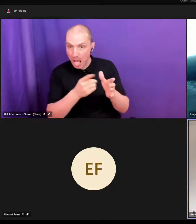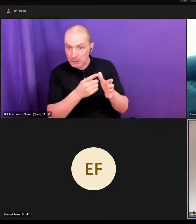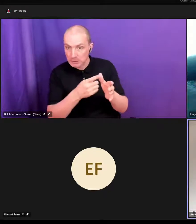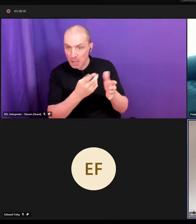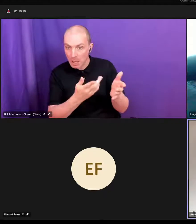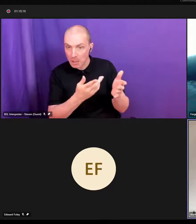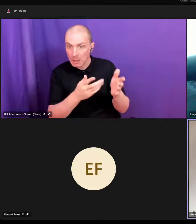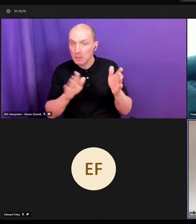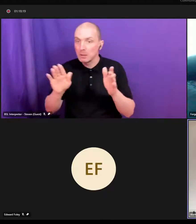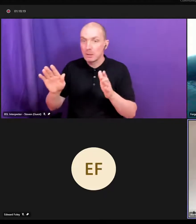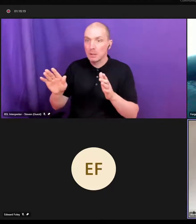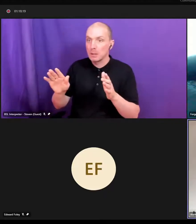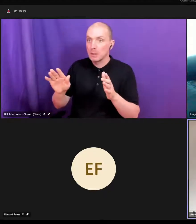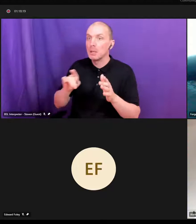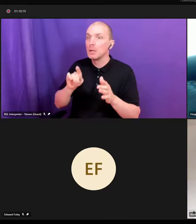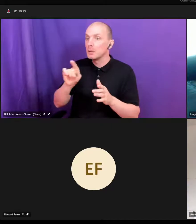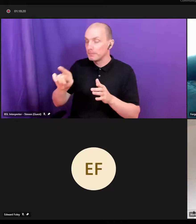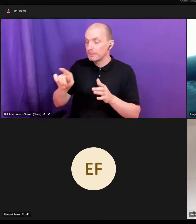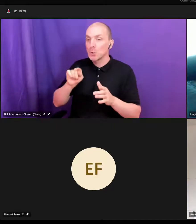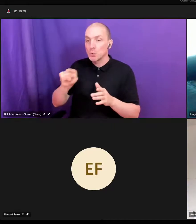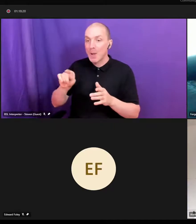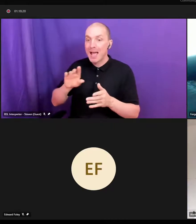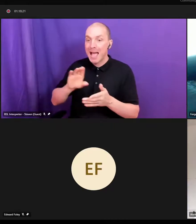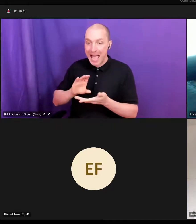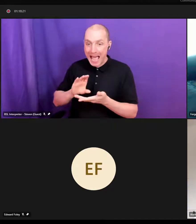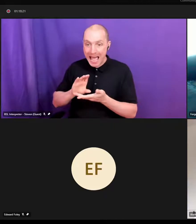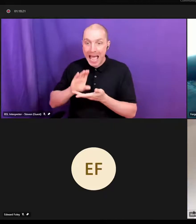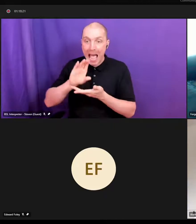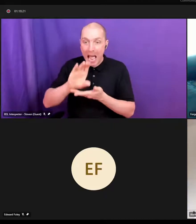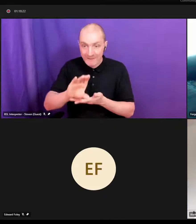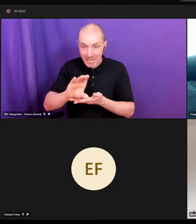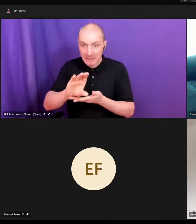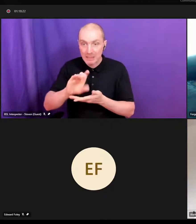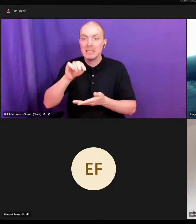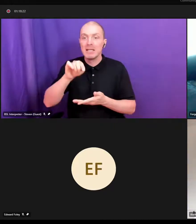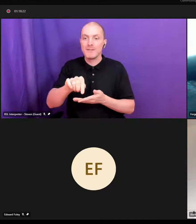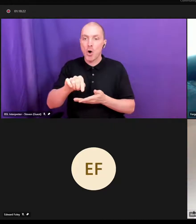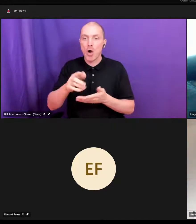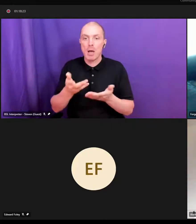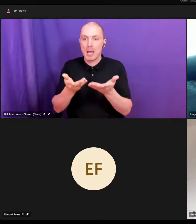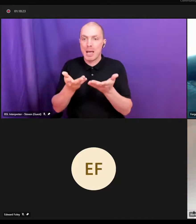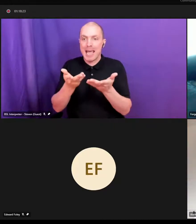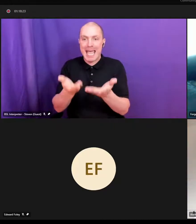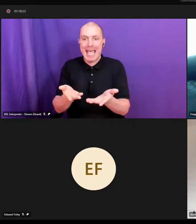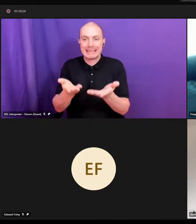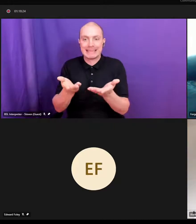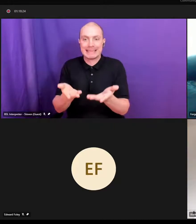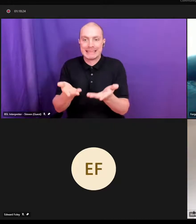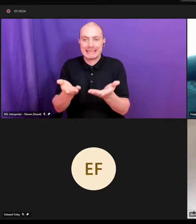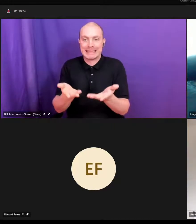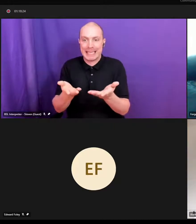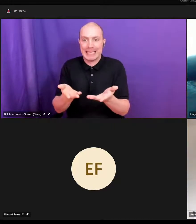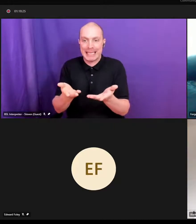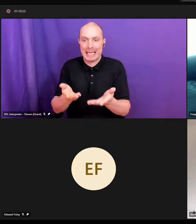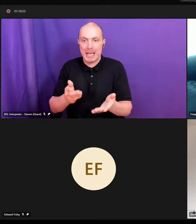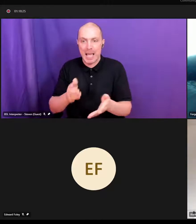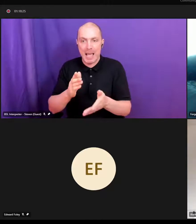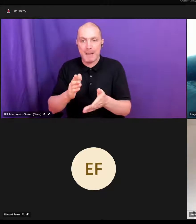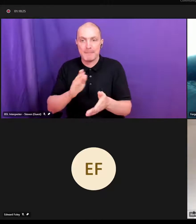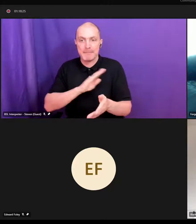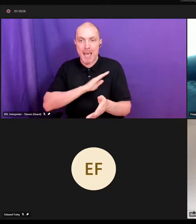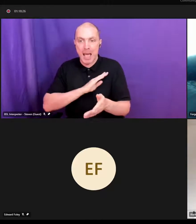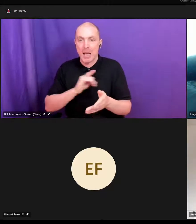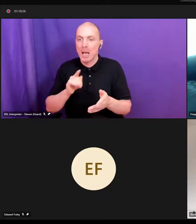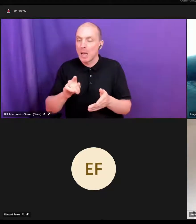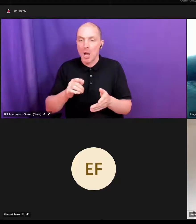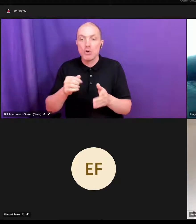John, as far as the allocation of funding is, it is for existing play areas, it is not for new play areas. So the only way we'd be able to use this money is to refurbish